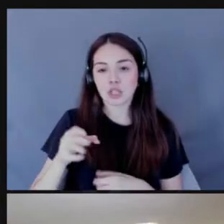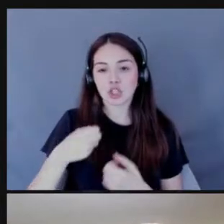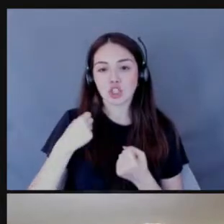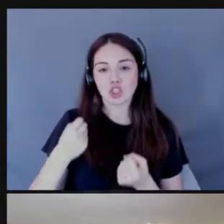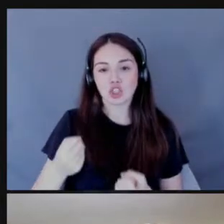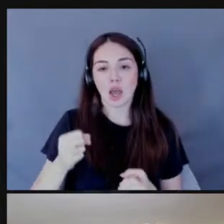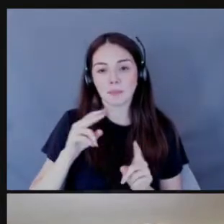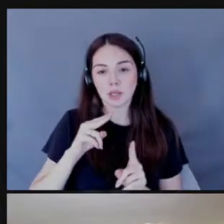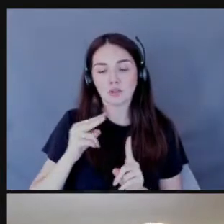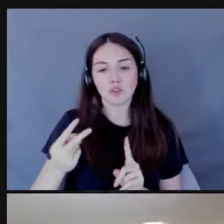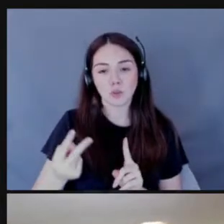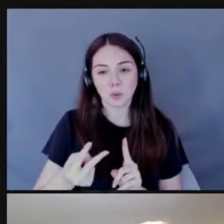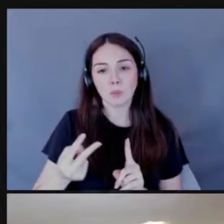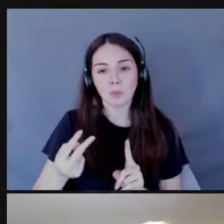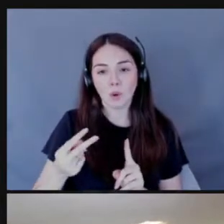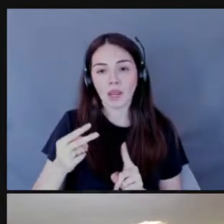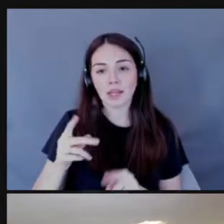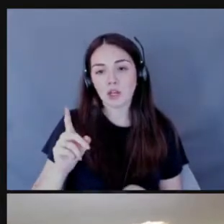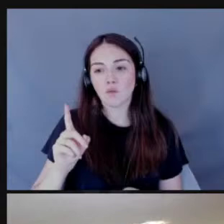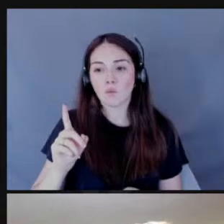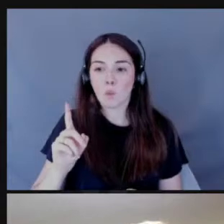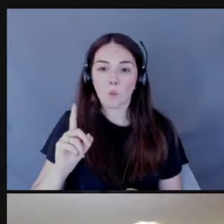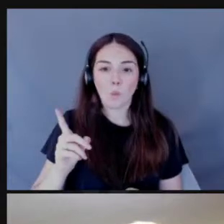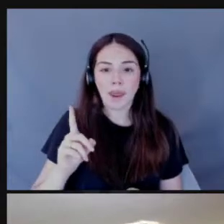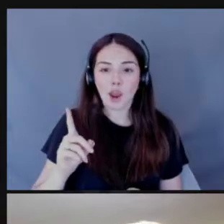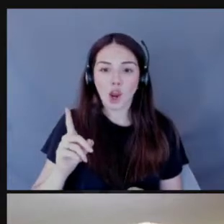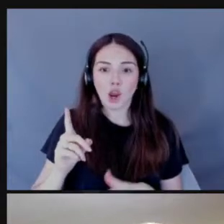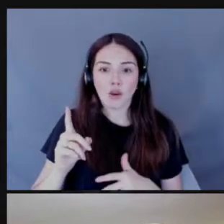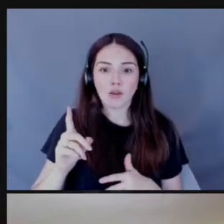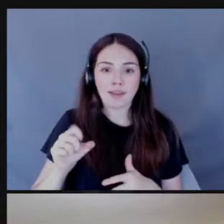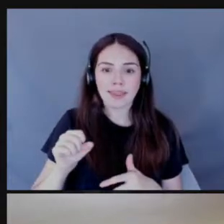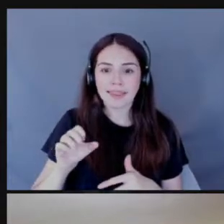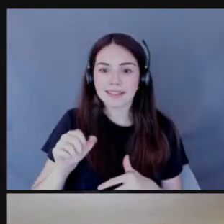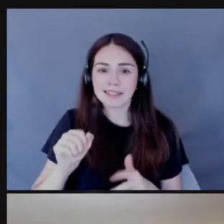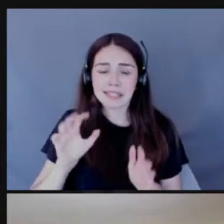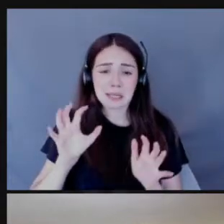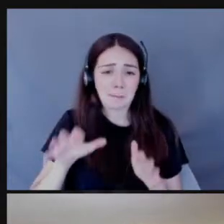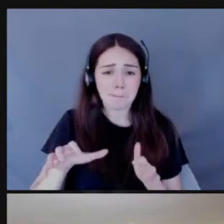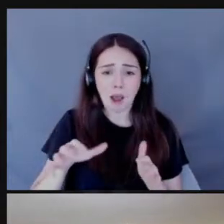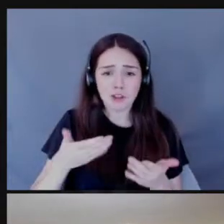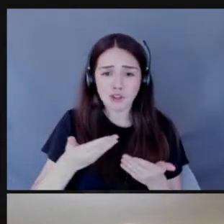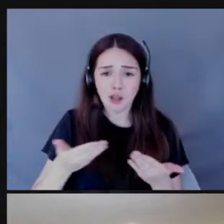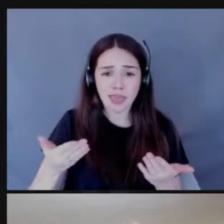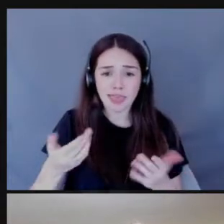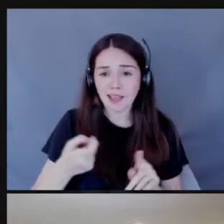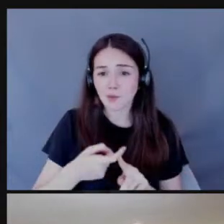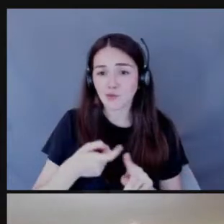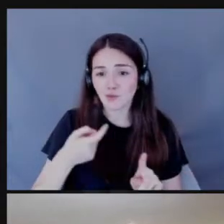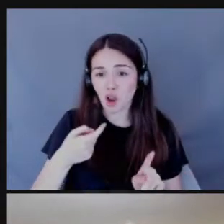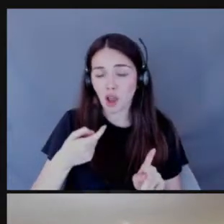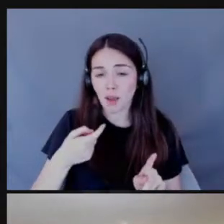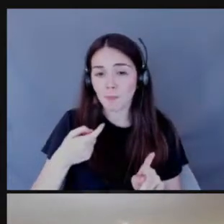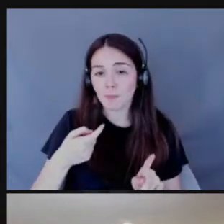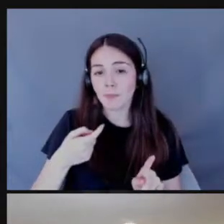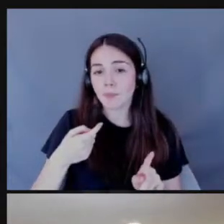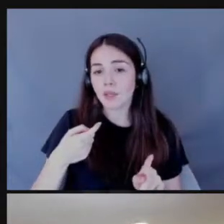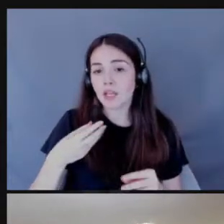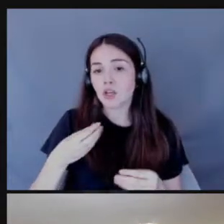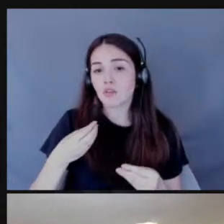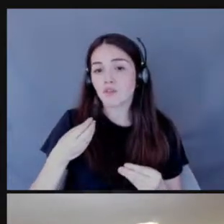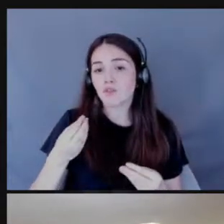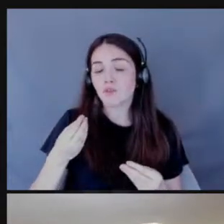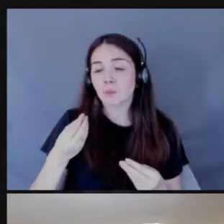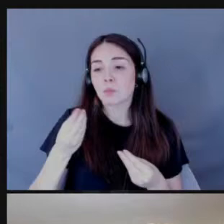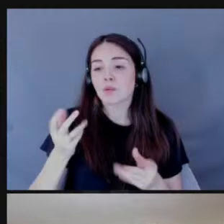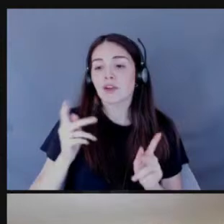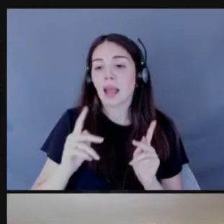of where this sea serpent monster thing came from. And it gave people kind of an easy way to